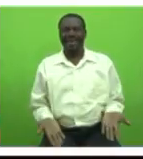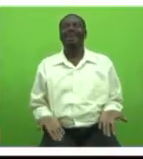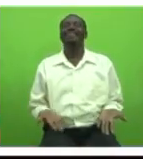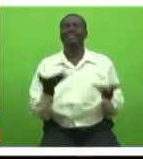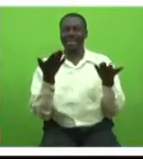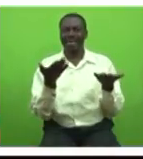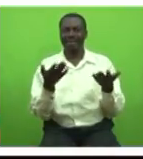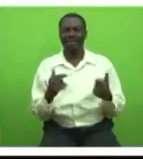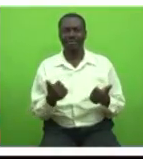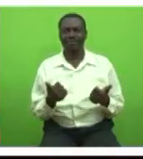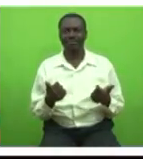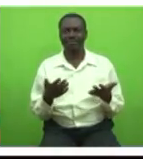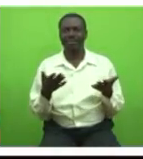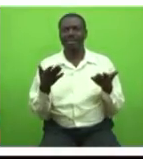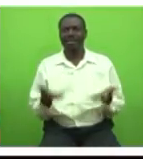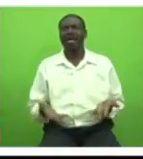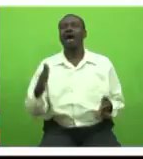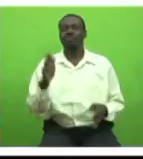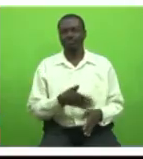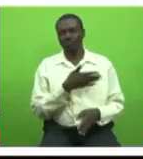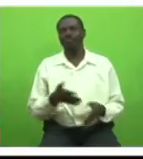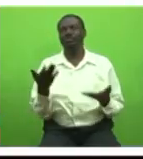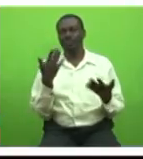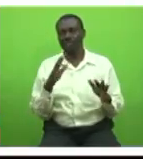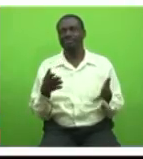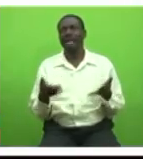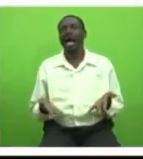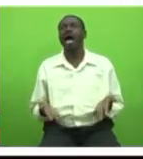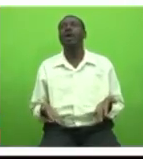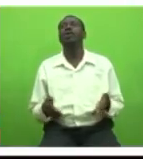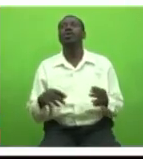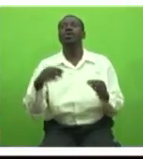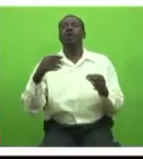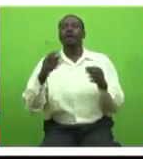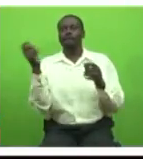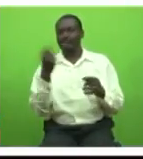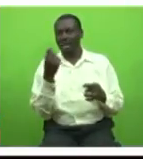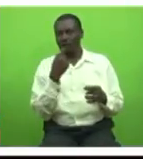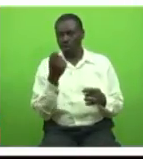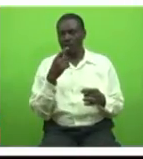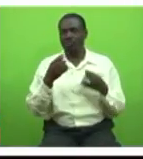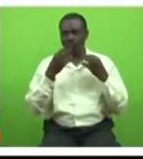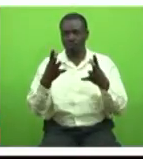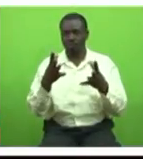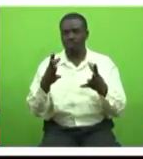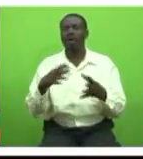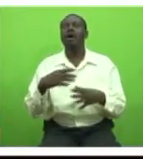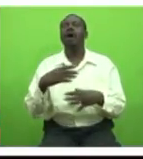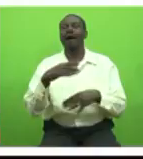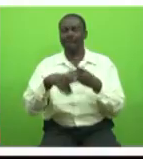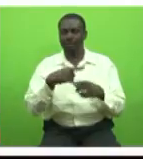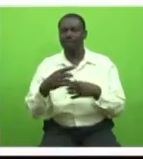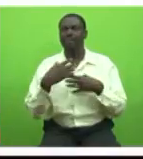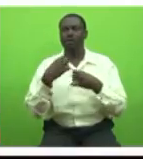In the medical management of sexual violence, a healthcare provider needs to know the following: considerations